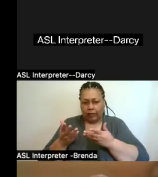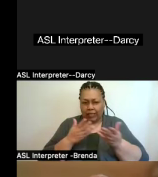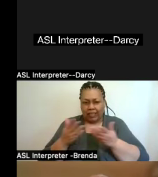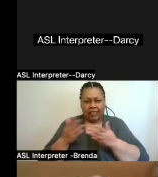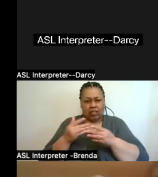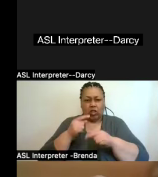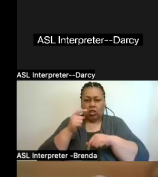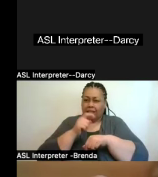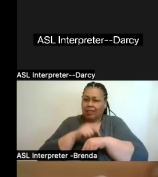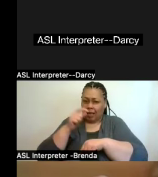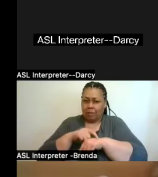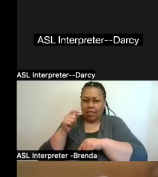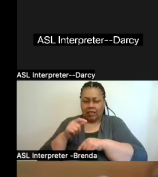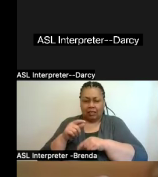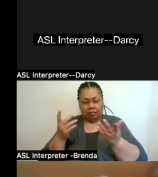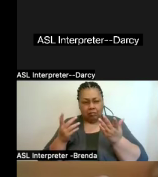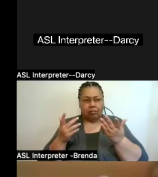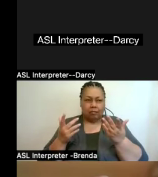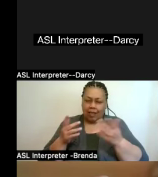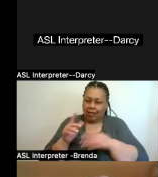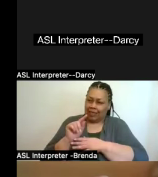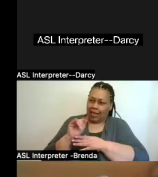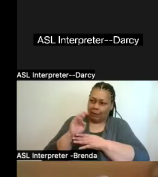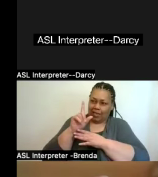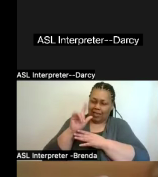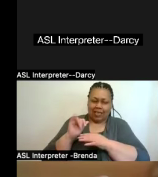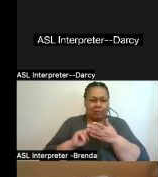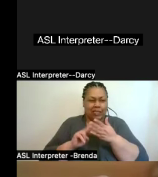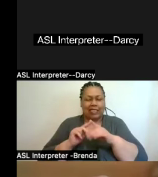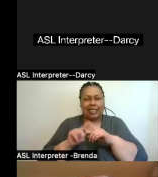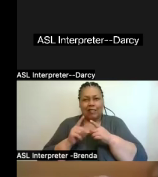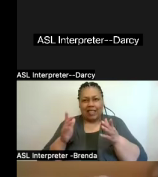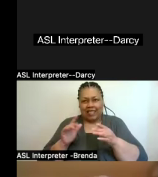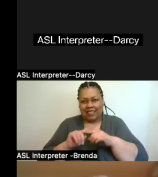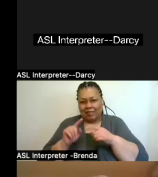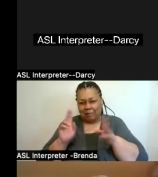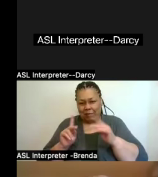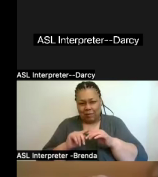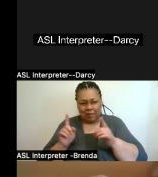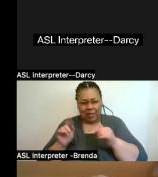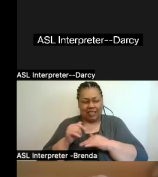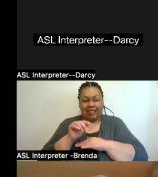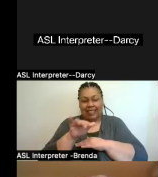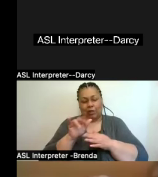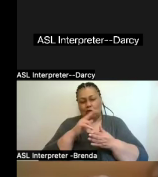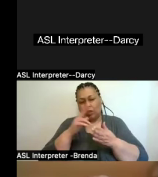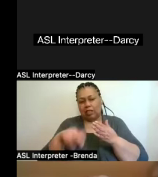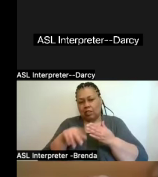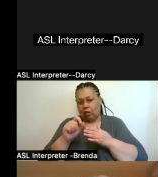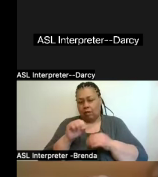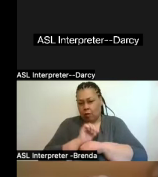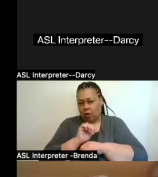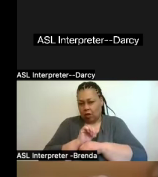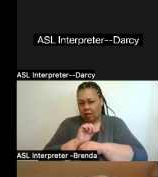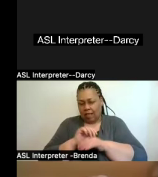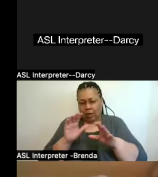manner. Of course, timely means different to different people. This was the result of the work that was